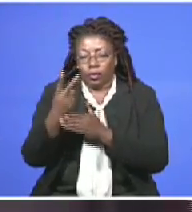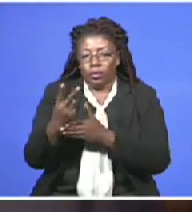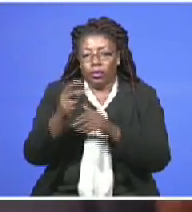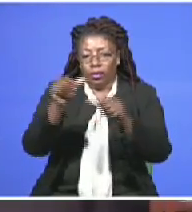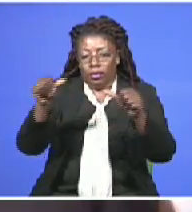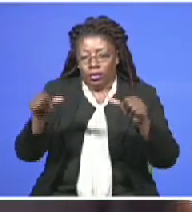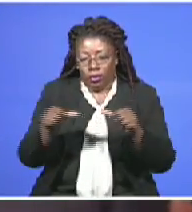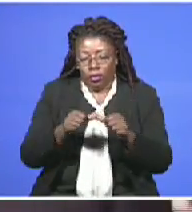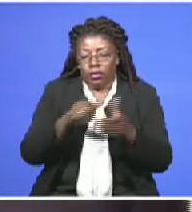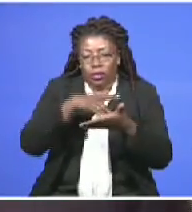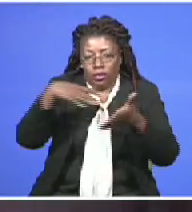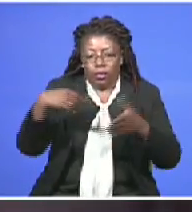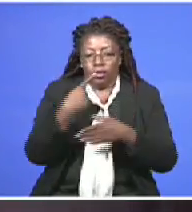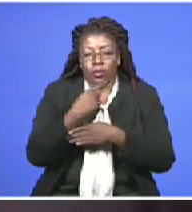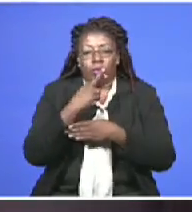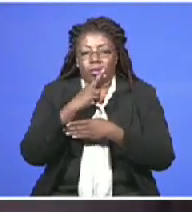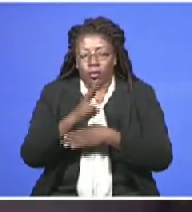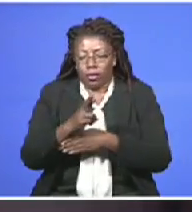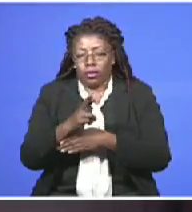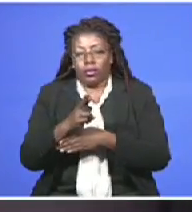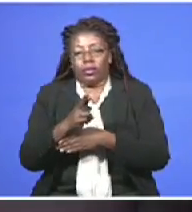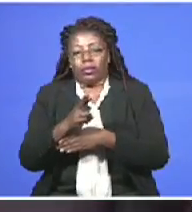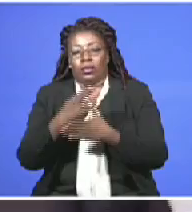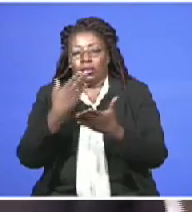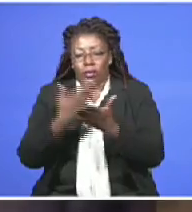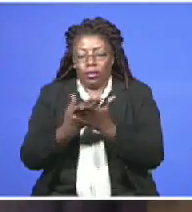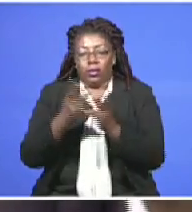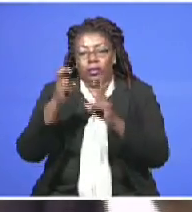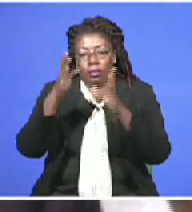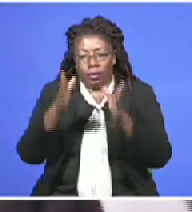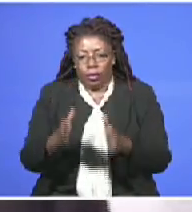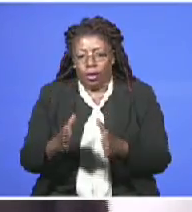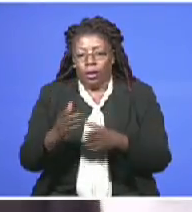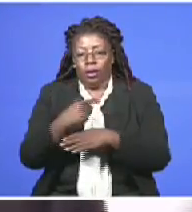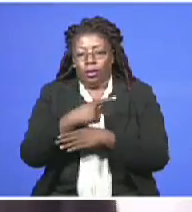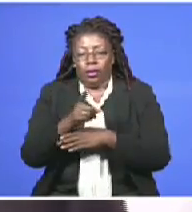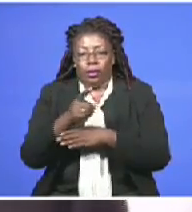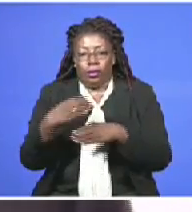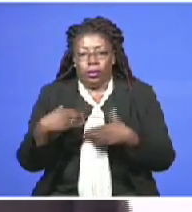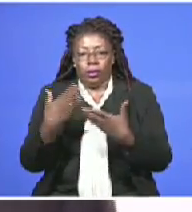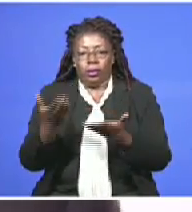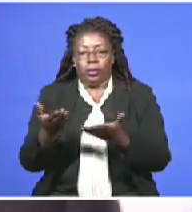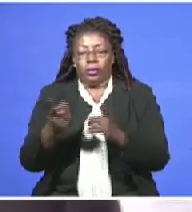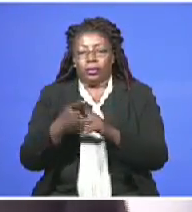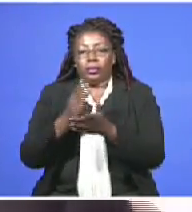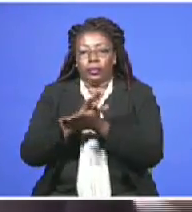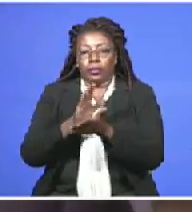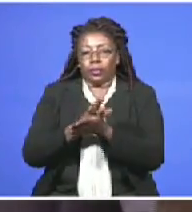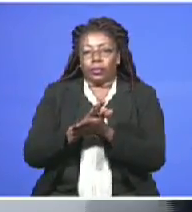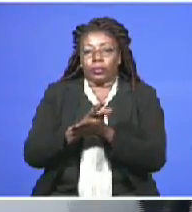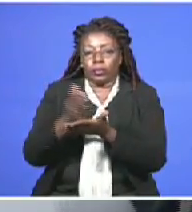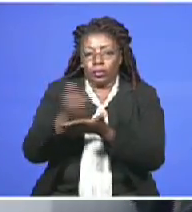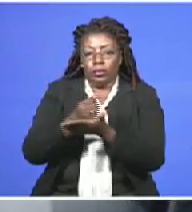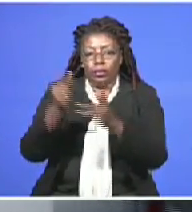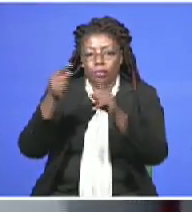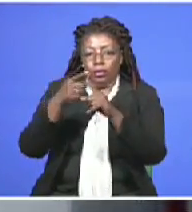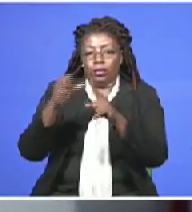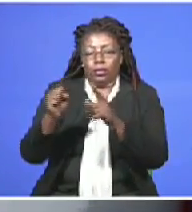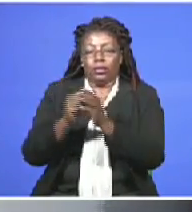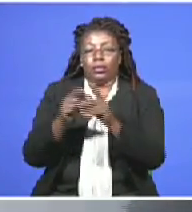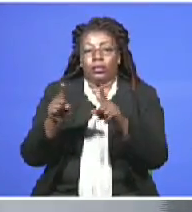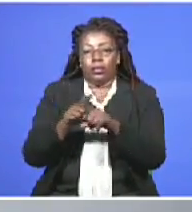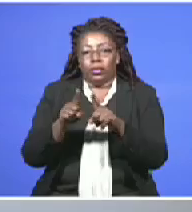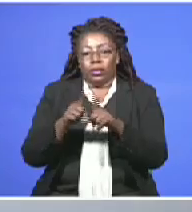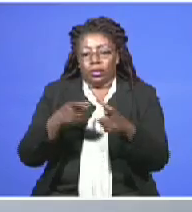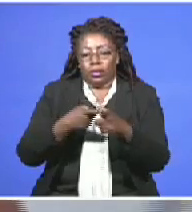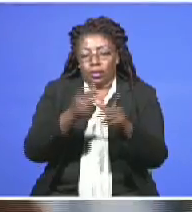categories of students there. Those who are seasoned competitors, as well as those who are committed to their school and seeking to gather points. Also taking in the